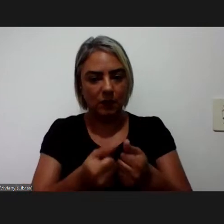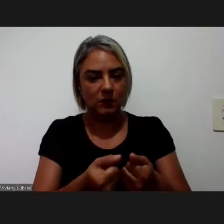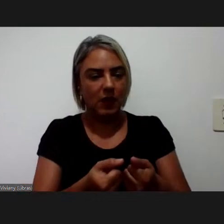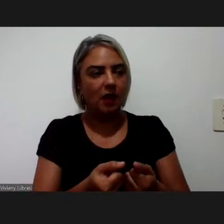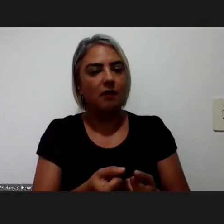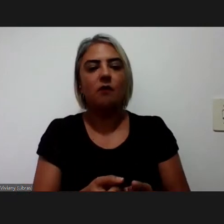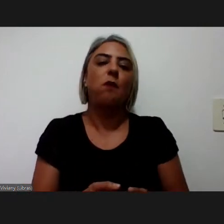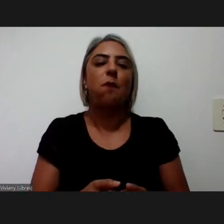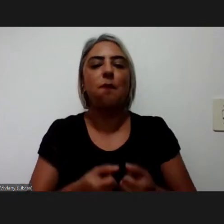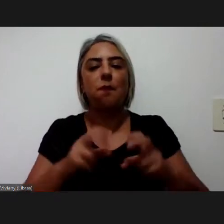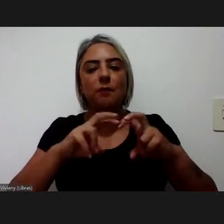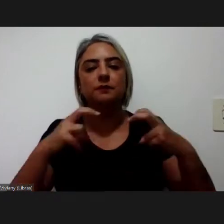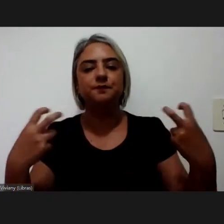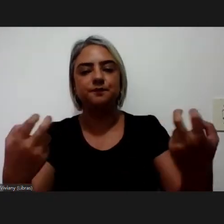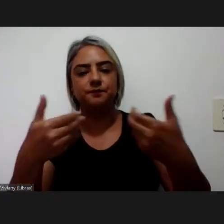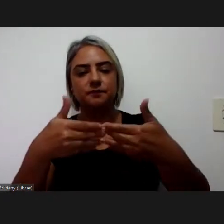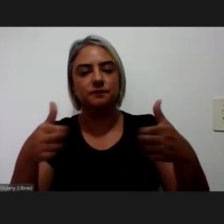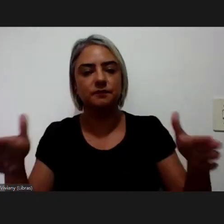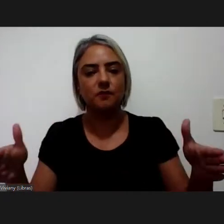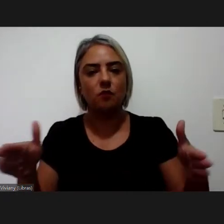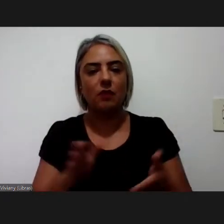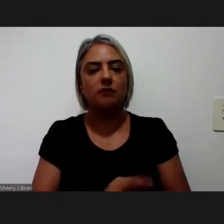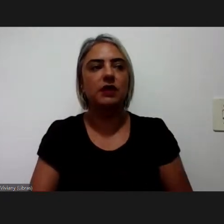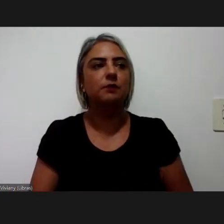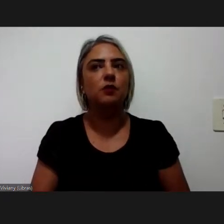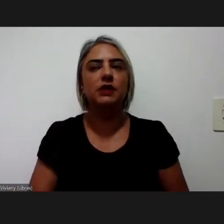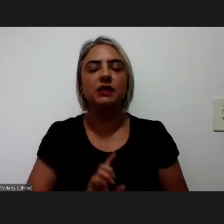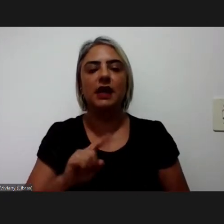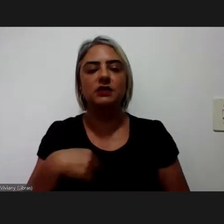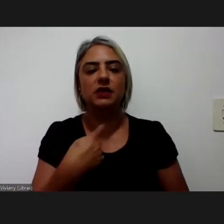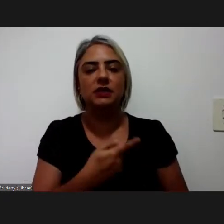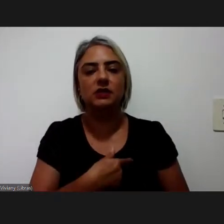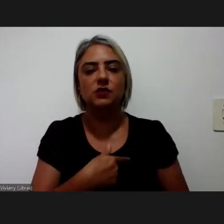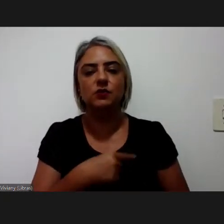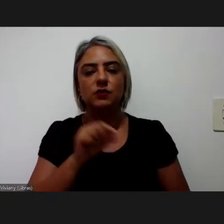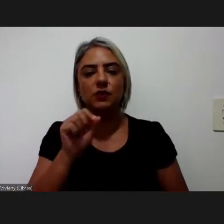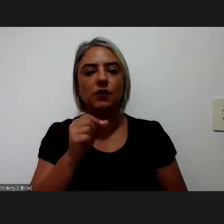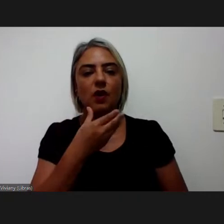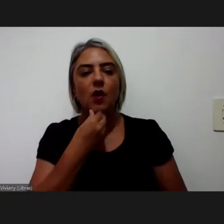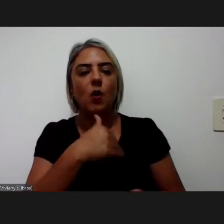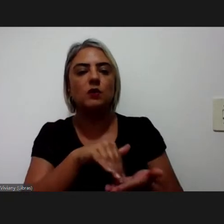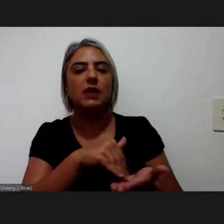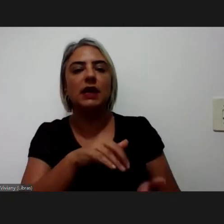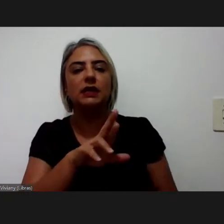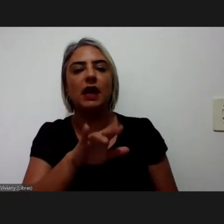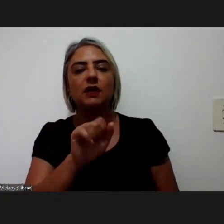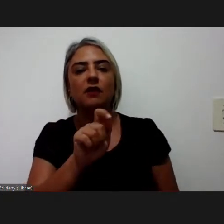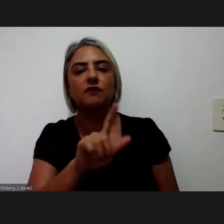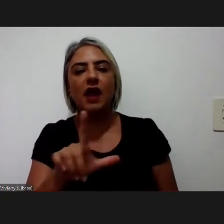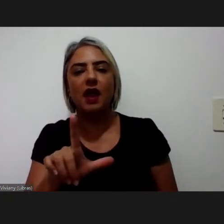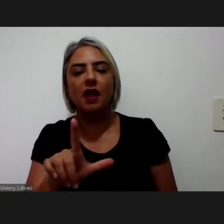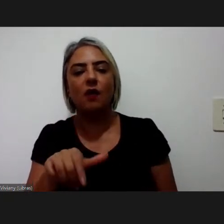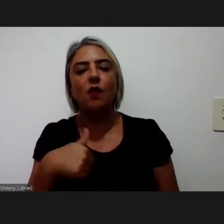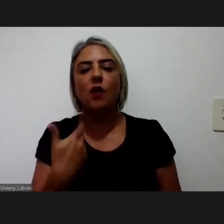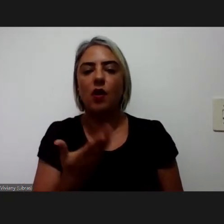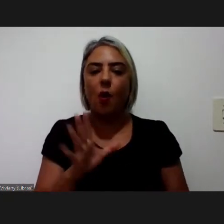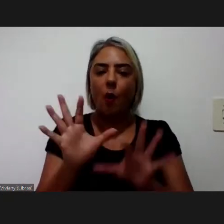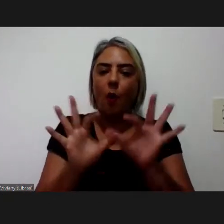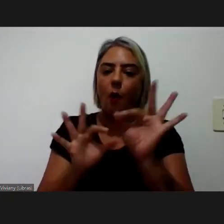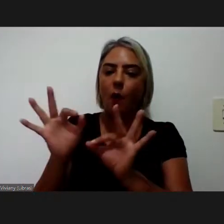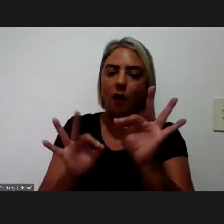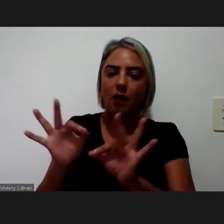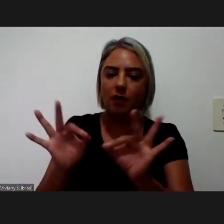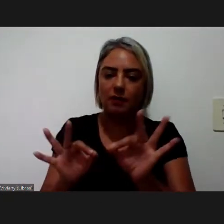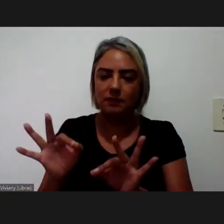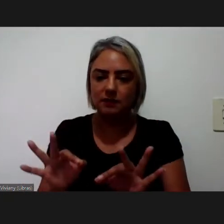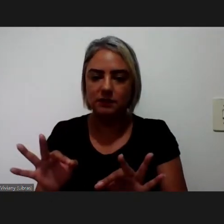estão na uh, mesa de the abertura, que estão participation aqui of conosco, o every Rafael, person who que is in this table. apoia e organiza